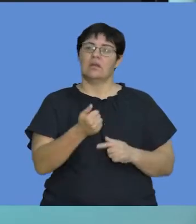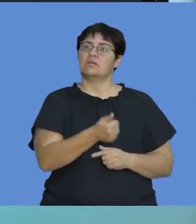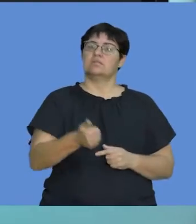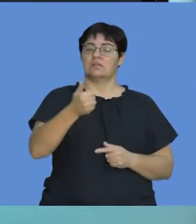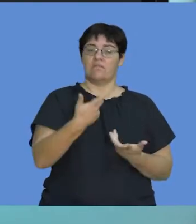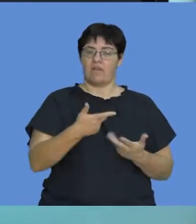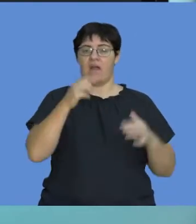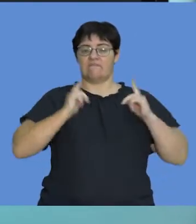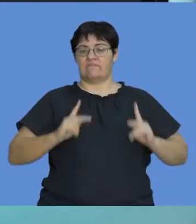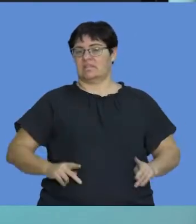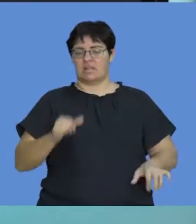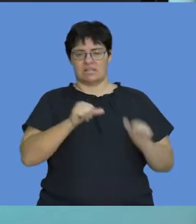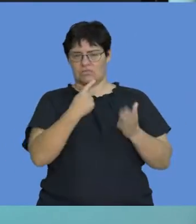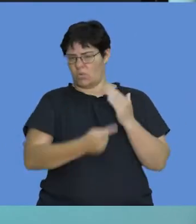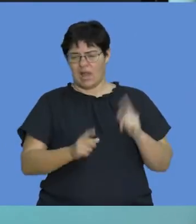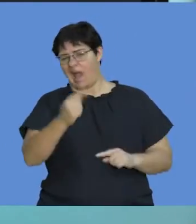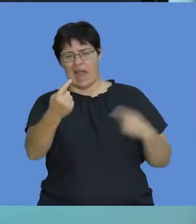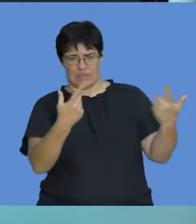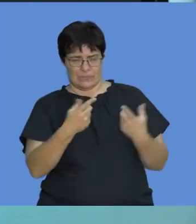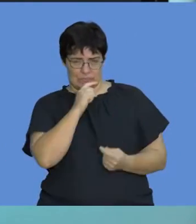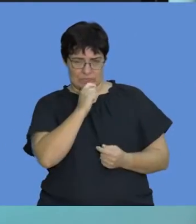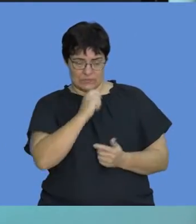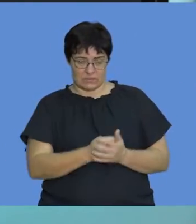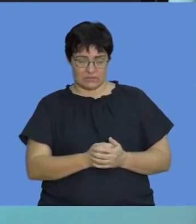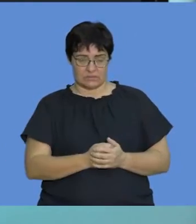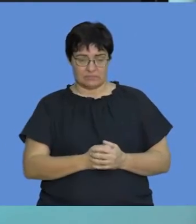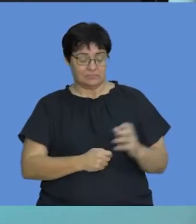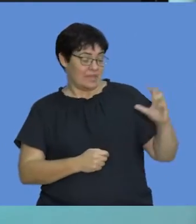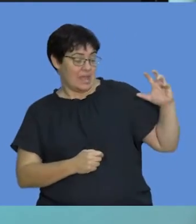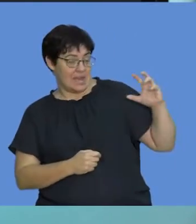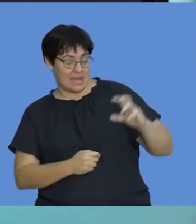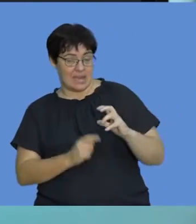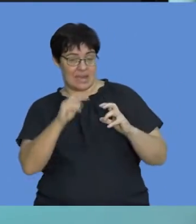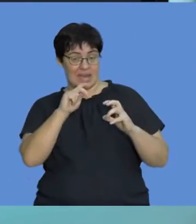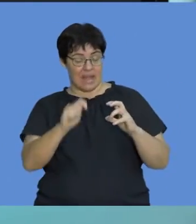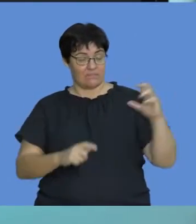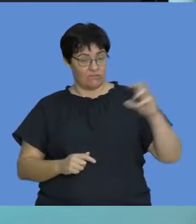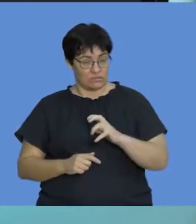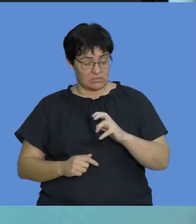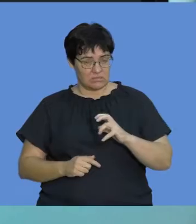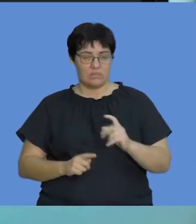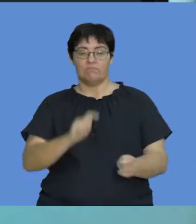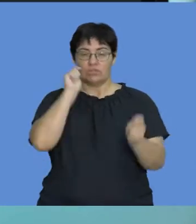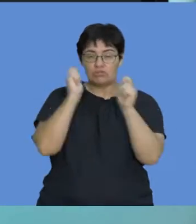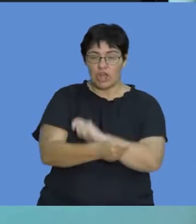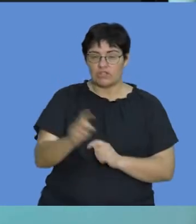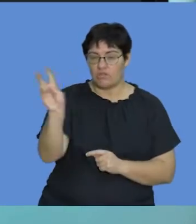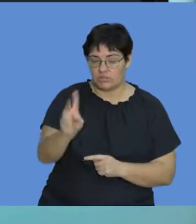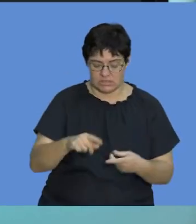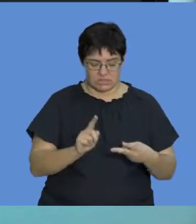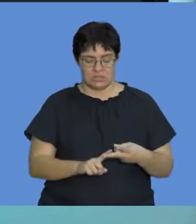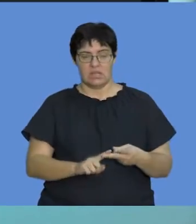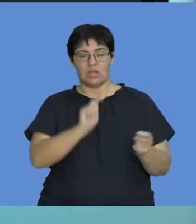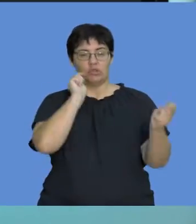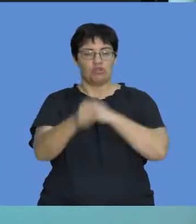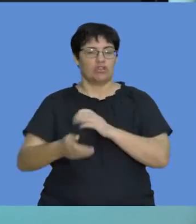your senior years as physical science. So a net force can do lots of things. It can change the velocity, it can